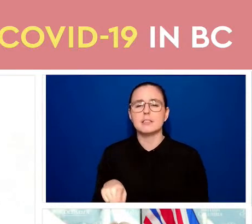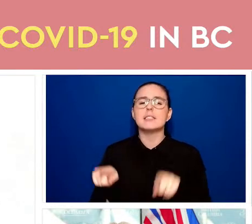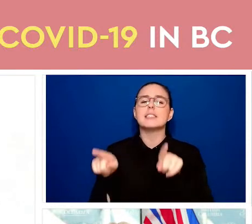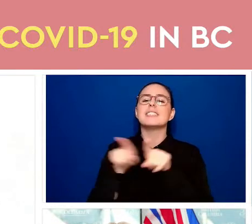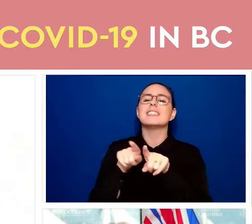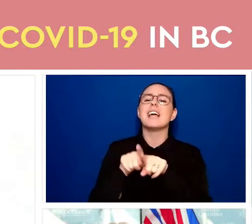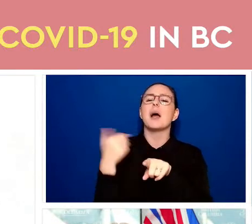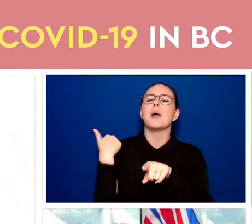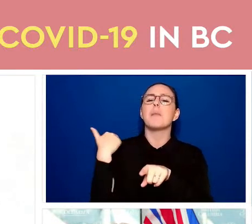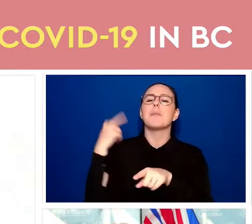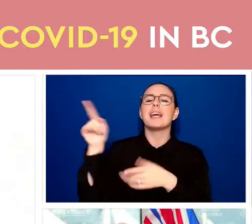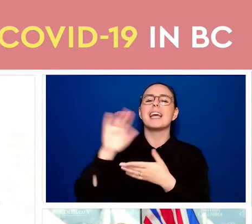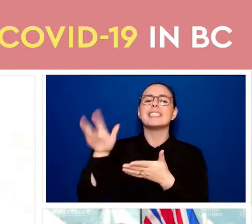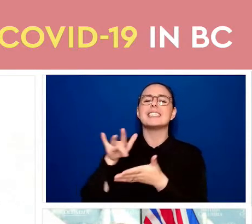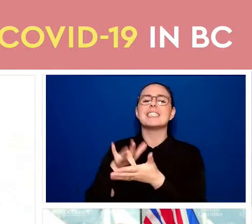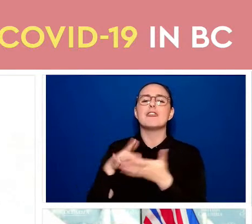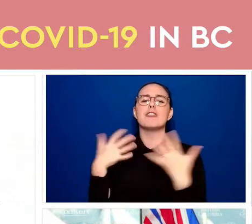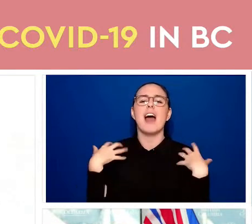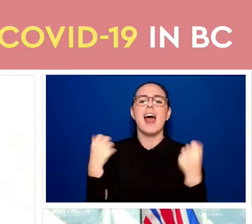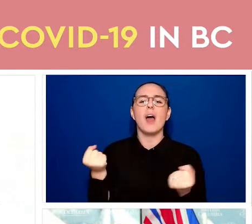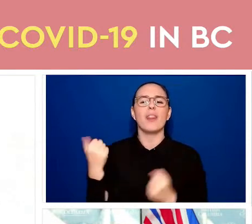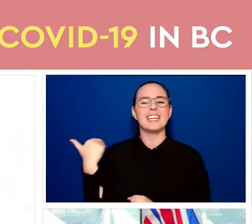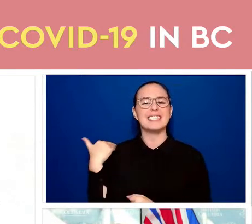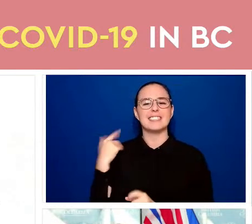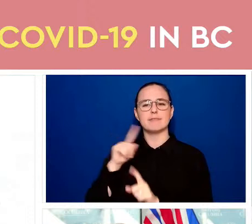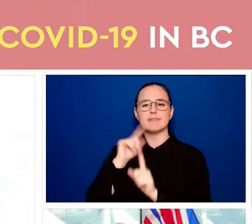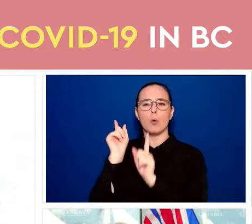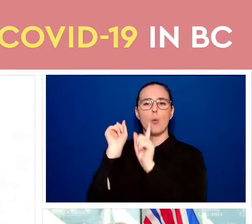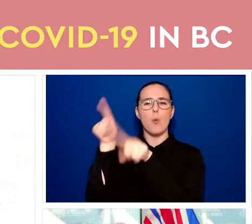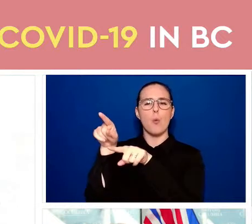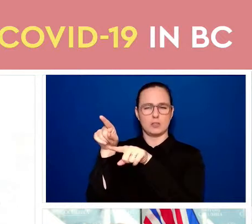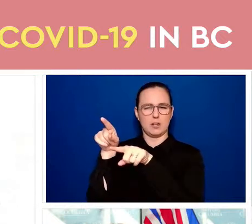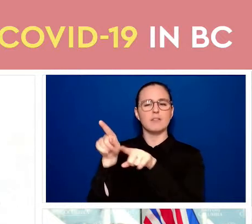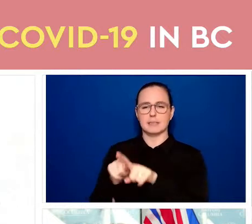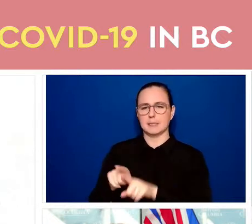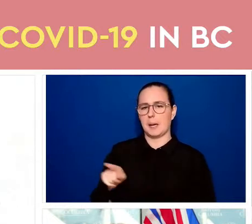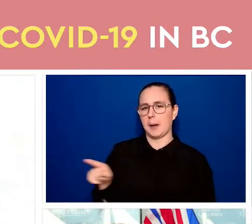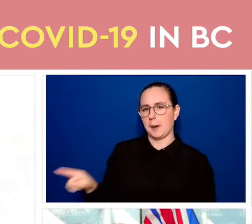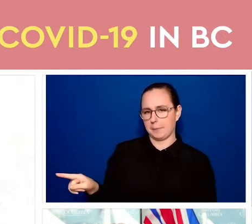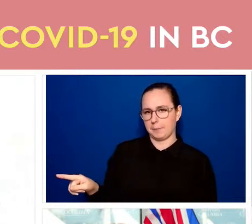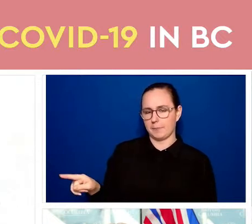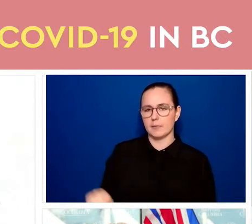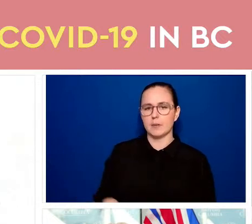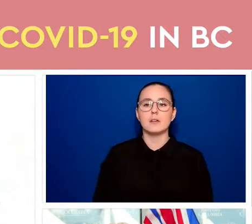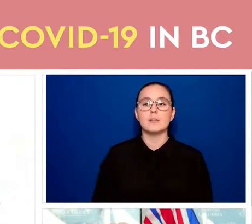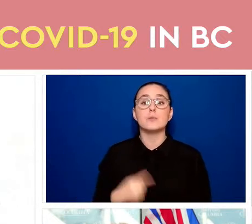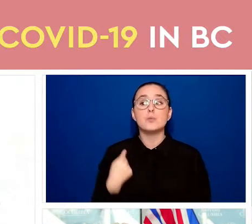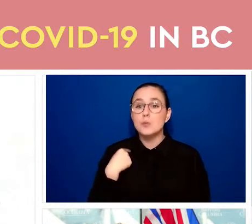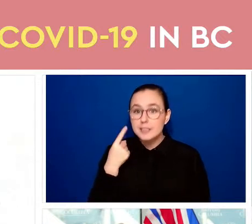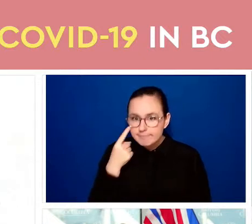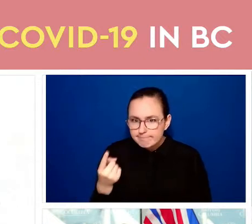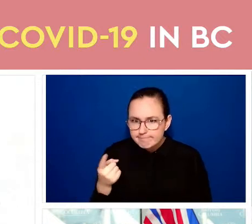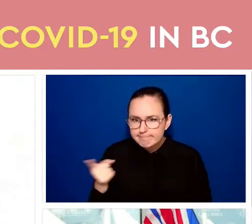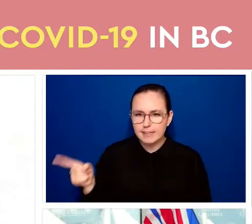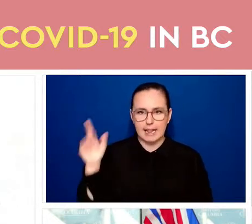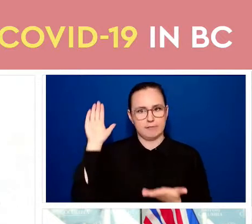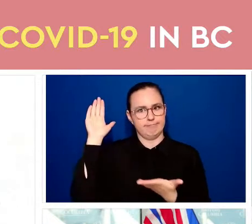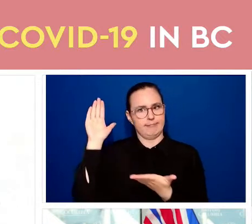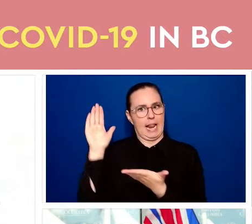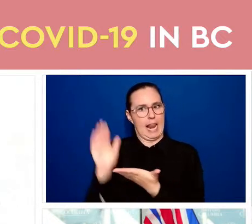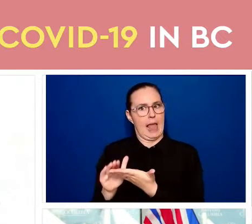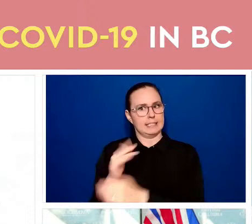in the north, where we addressed decreased rates of immunization and increased rates of transmission on a regional basis